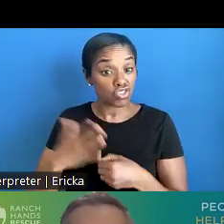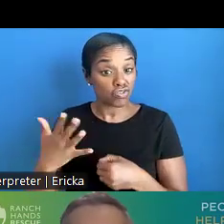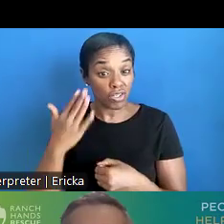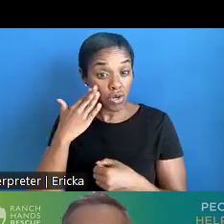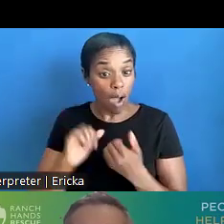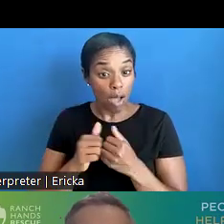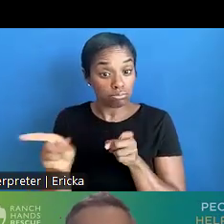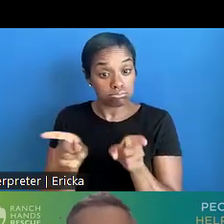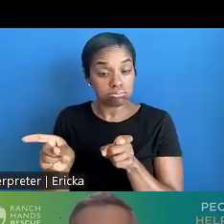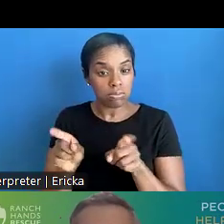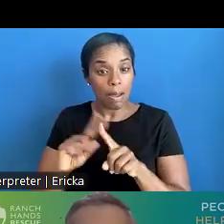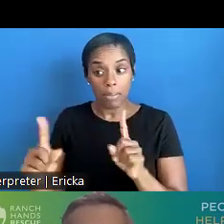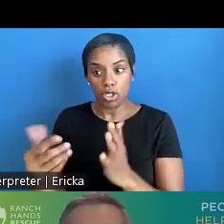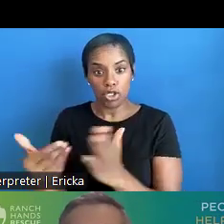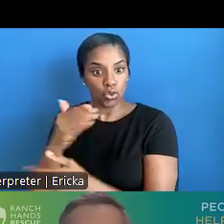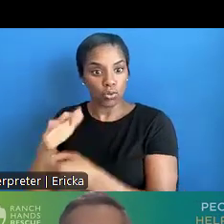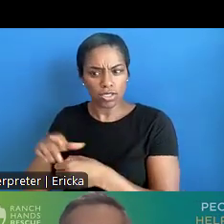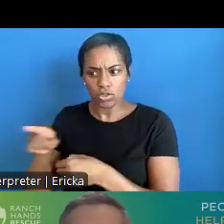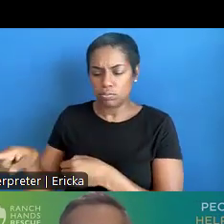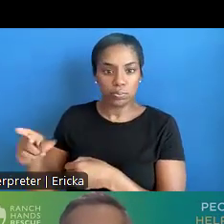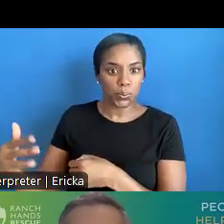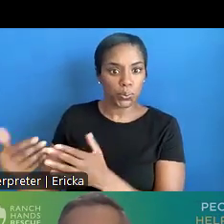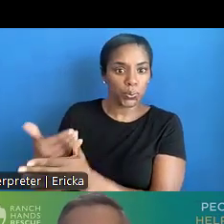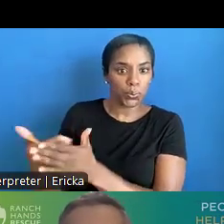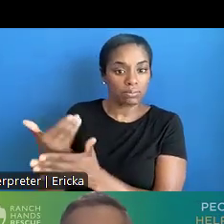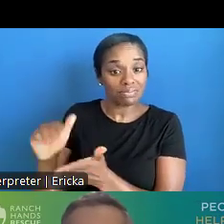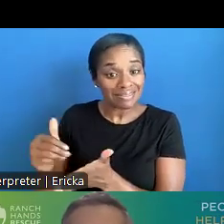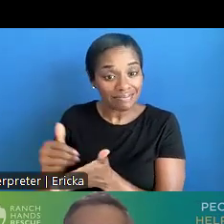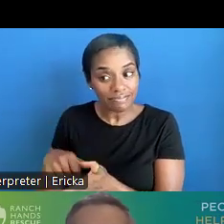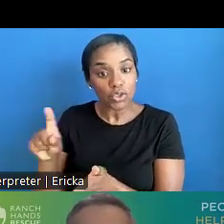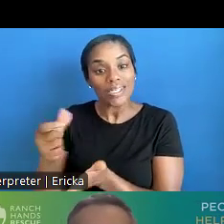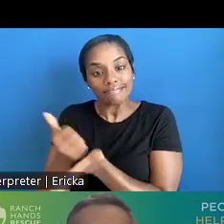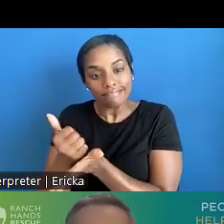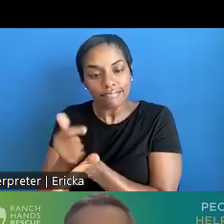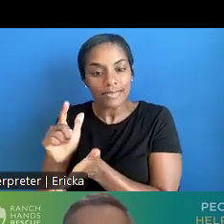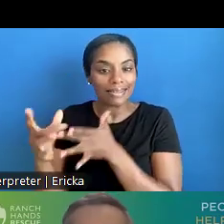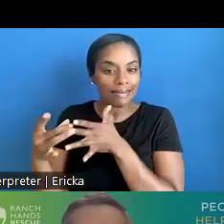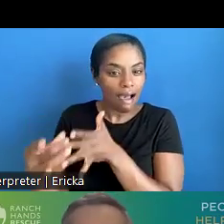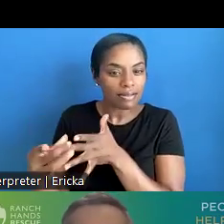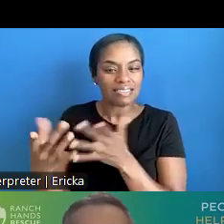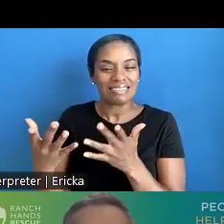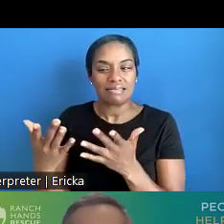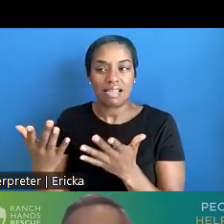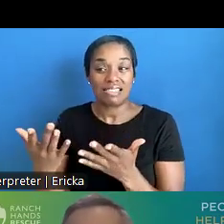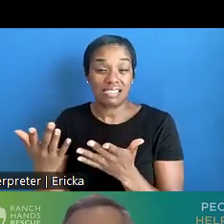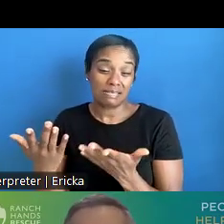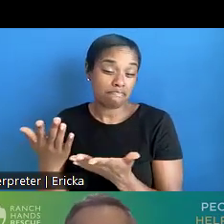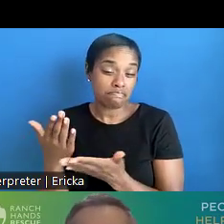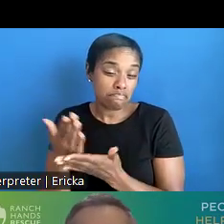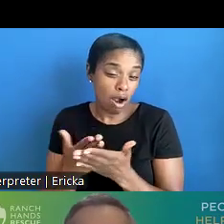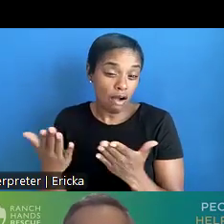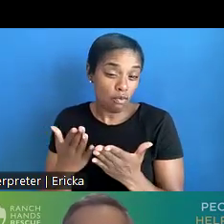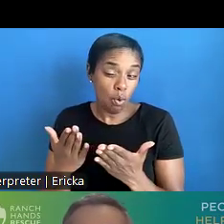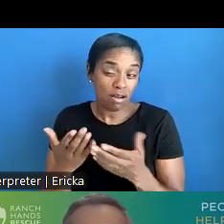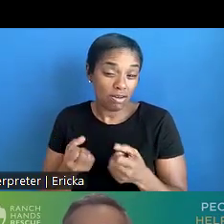manage. But these new pressures, you don't. And you need guidance, you need support. That's part of what causes people to relapse and go back into the life.